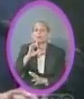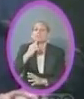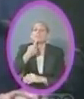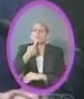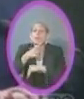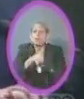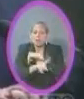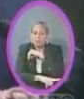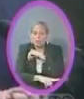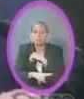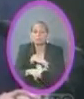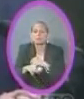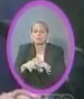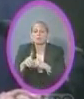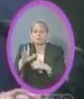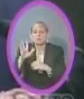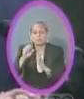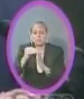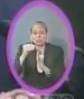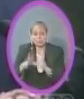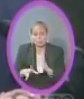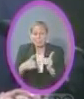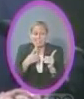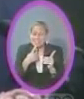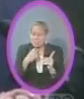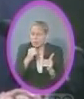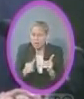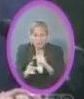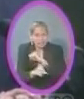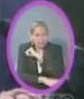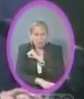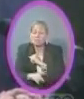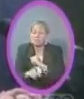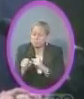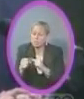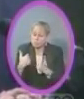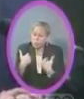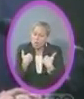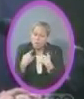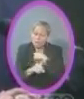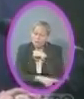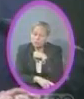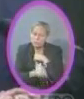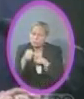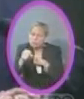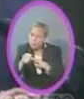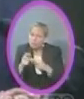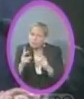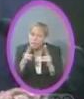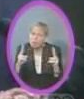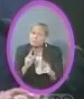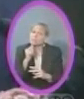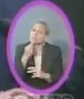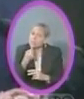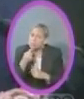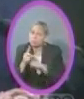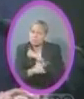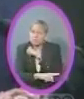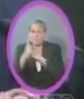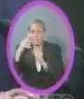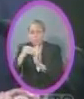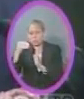The former student speaker mentioned that there were no consequences, so I want to make sure that the record is straight, that there are very severe consequences for